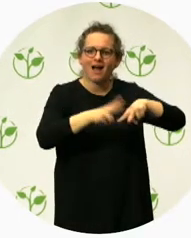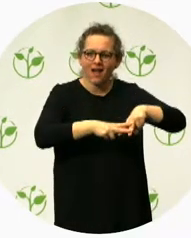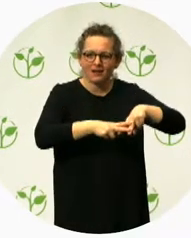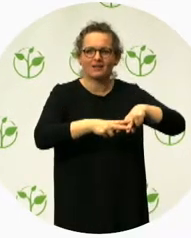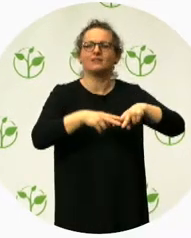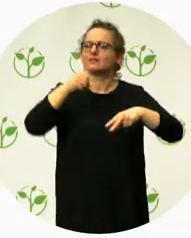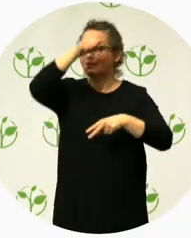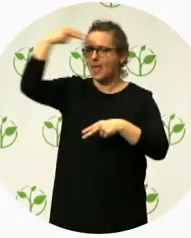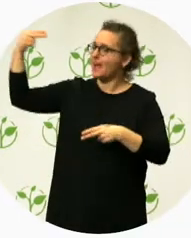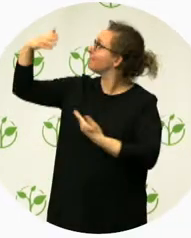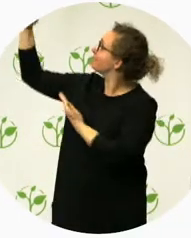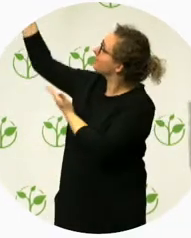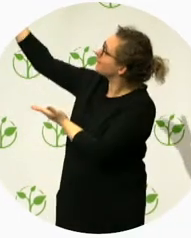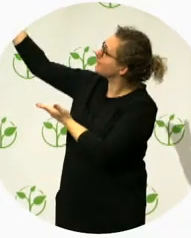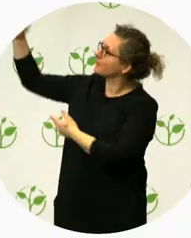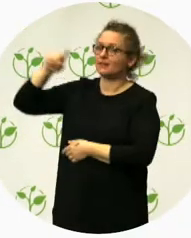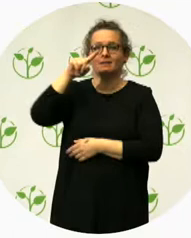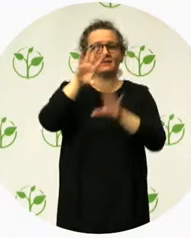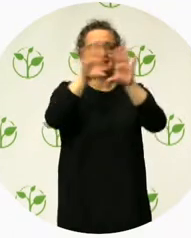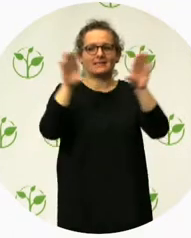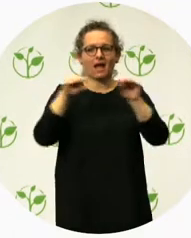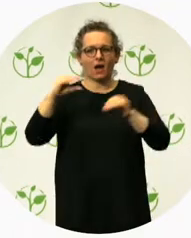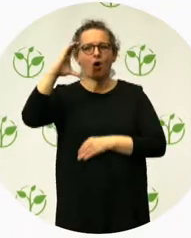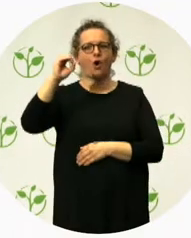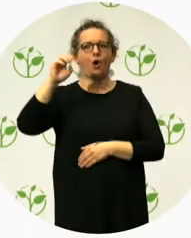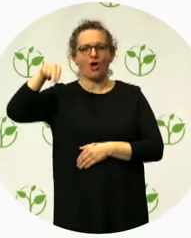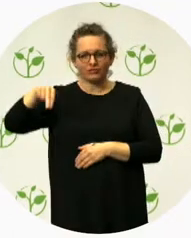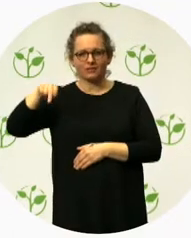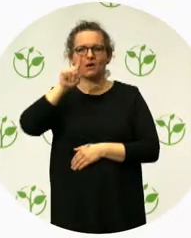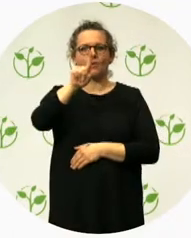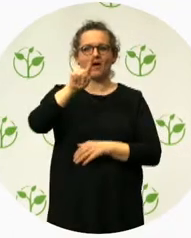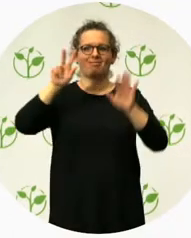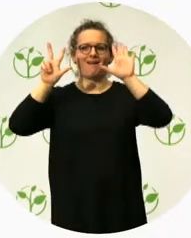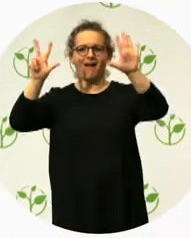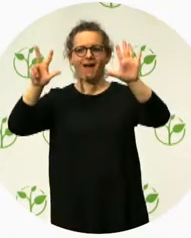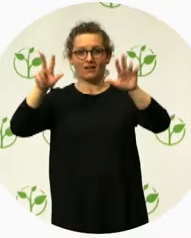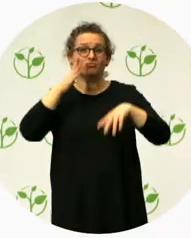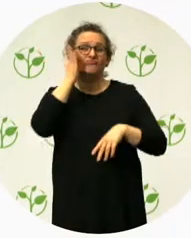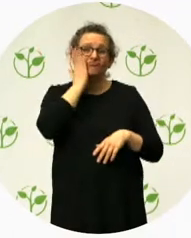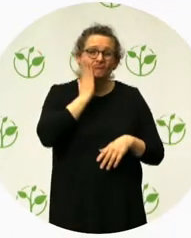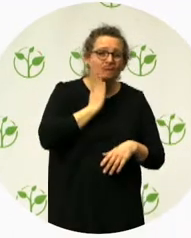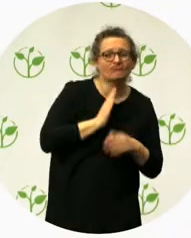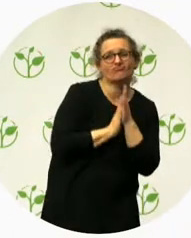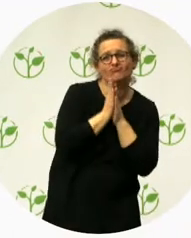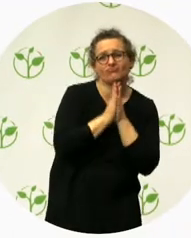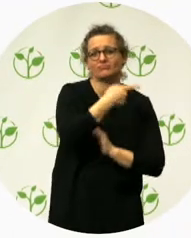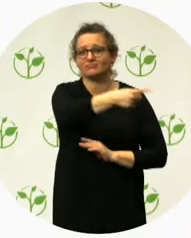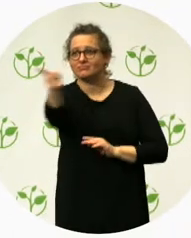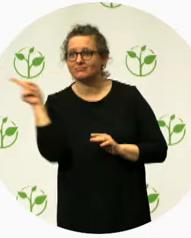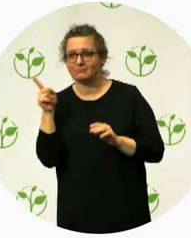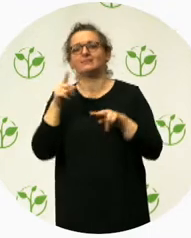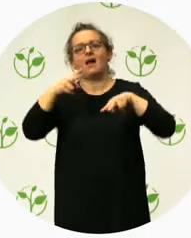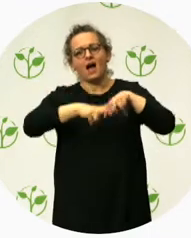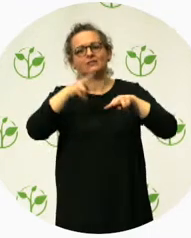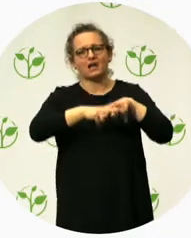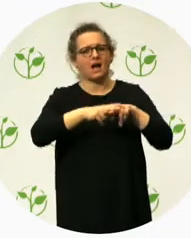#ZeroCon18. We give you full permission to take out your cell phones and mobile phones and tweet, Instagram,